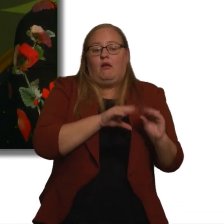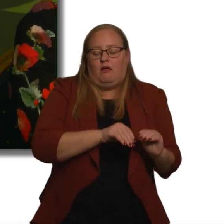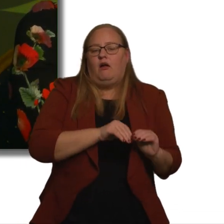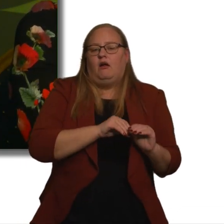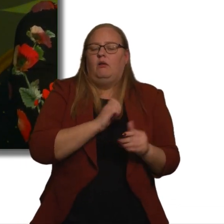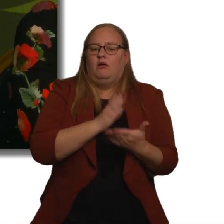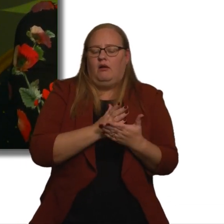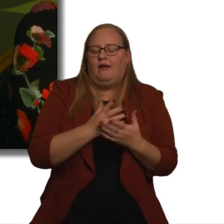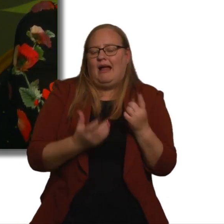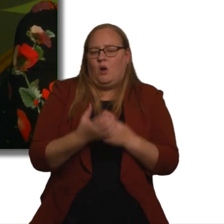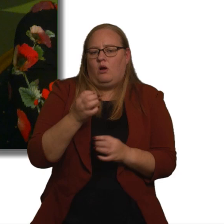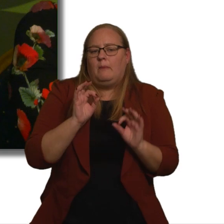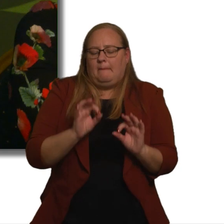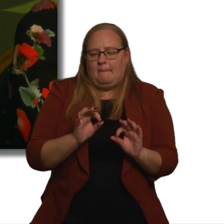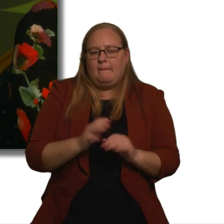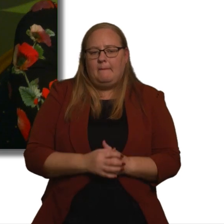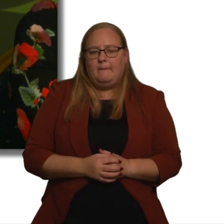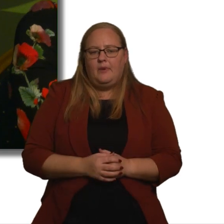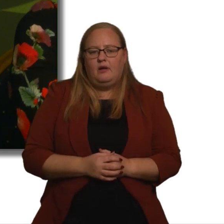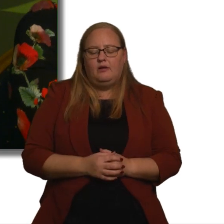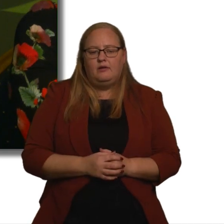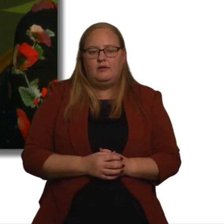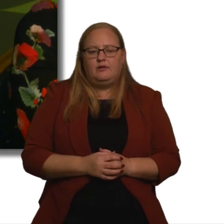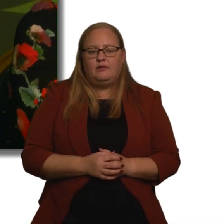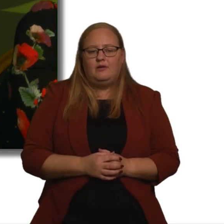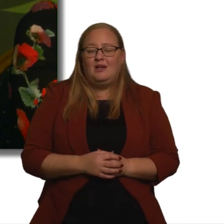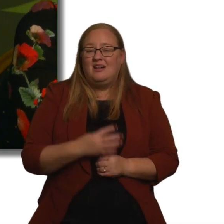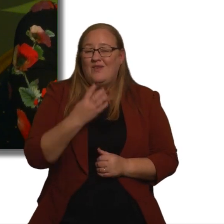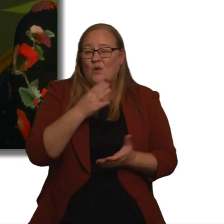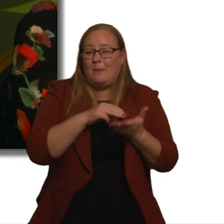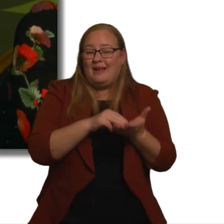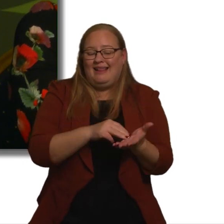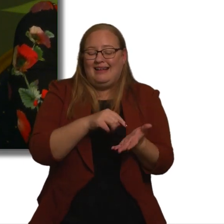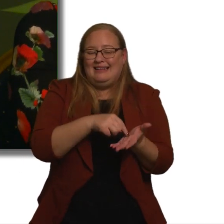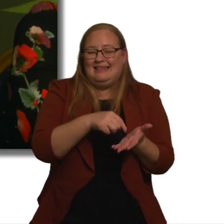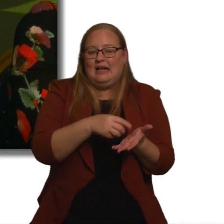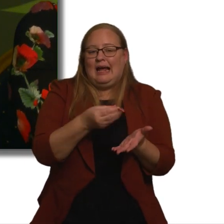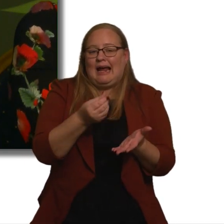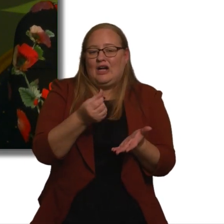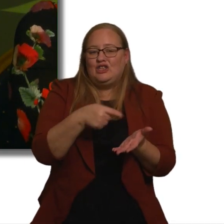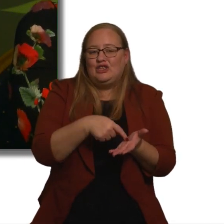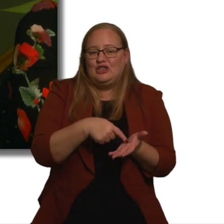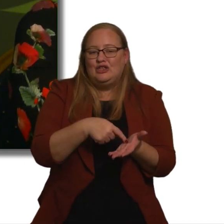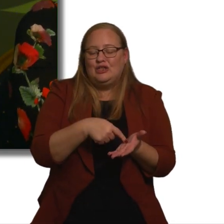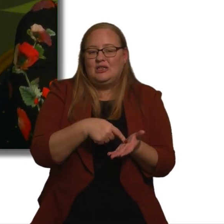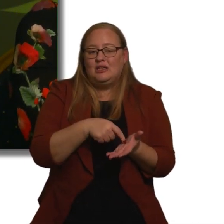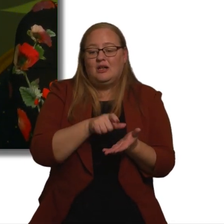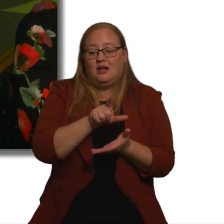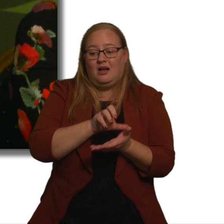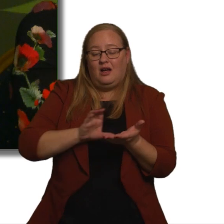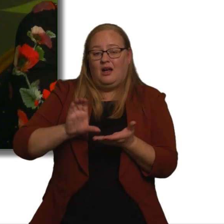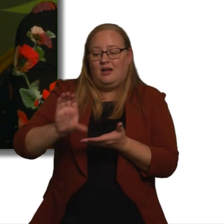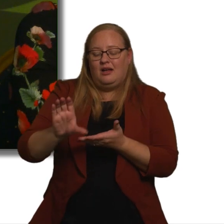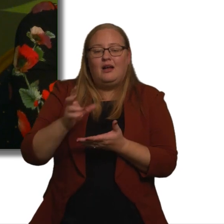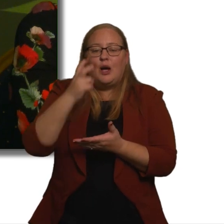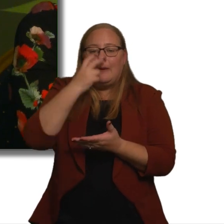trying to solve for. There is a subtlety in that the 4 million is cash, where any changes we make to the pension contributions for our